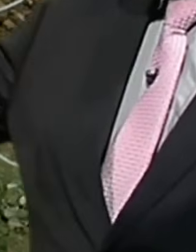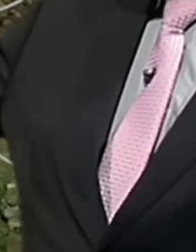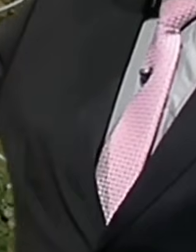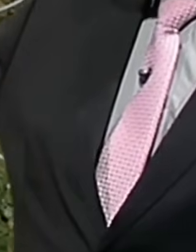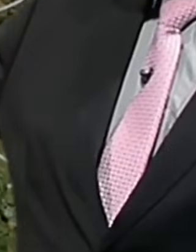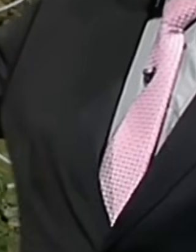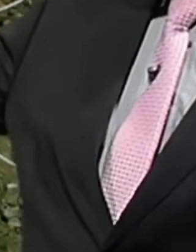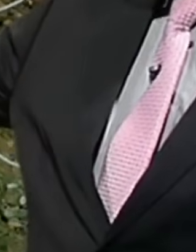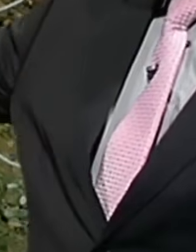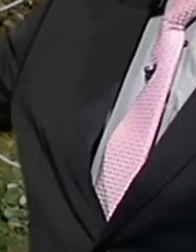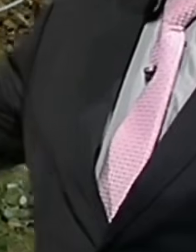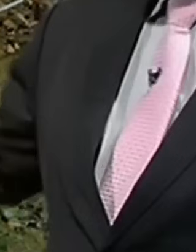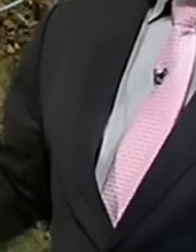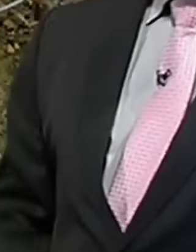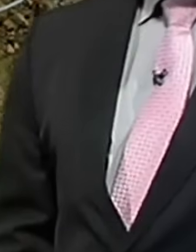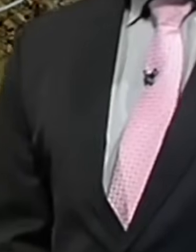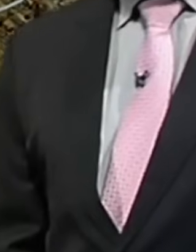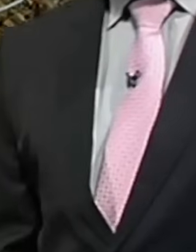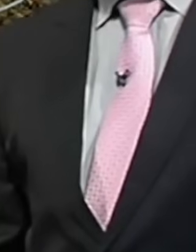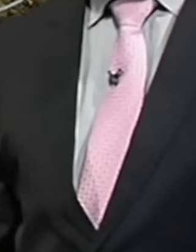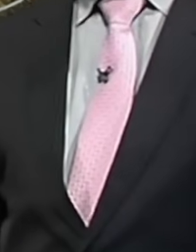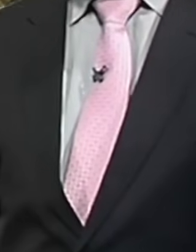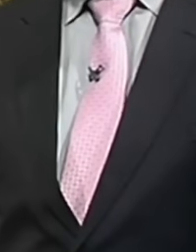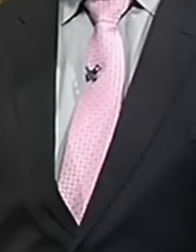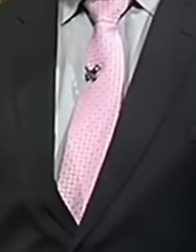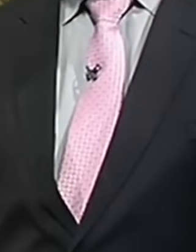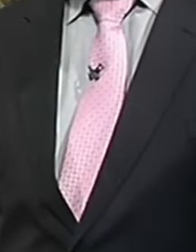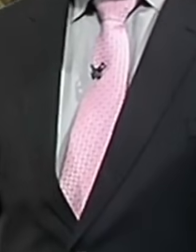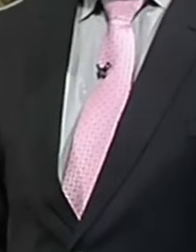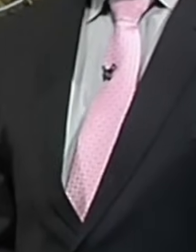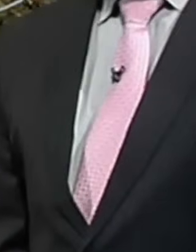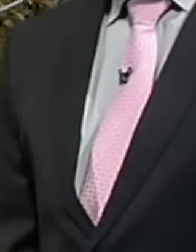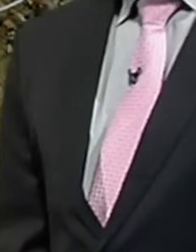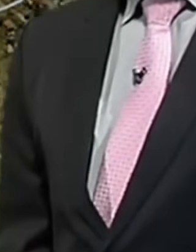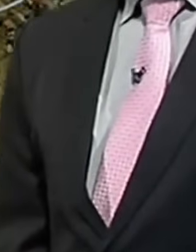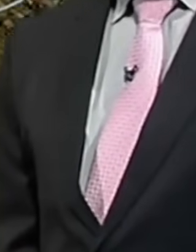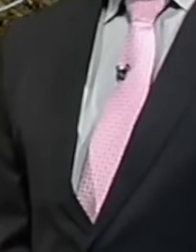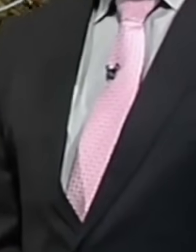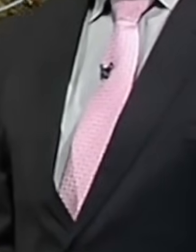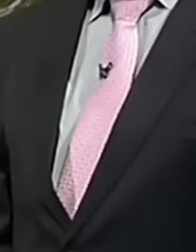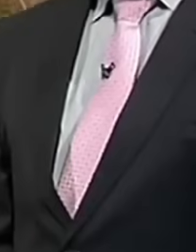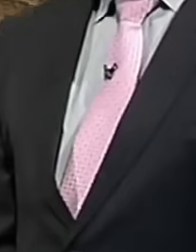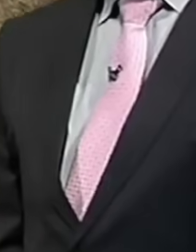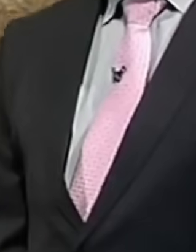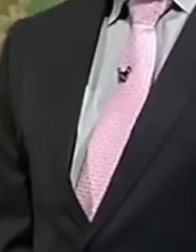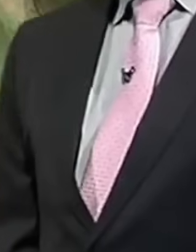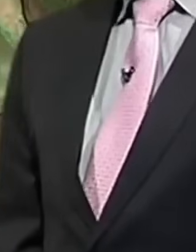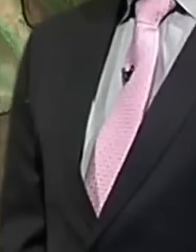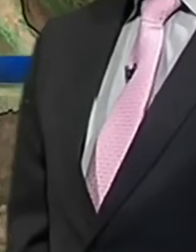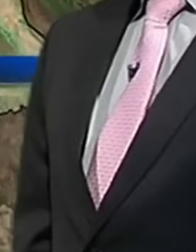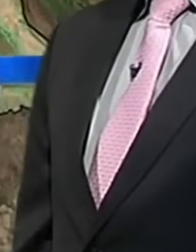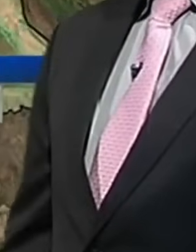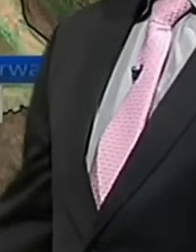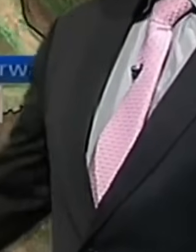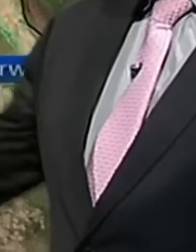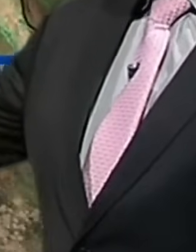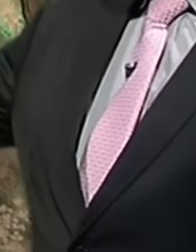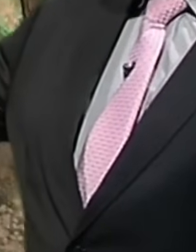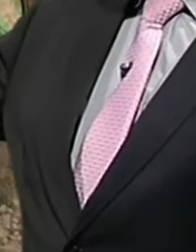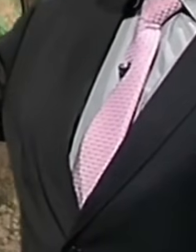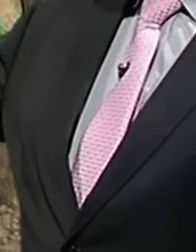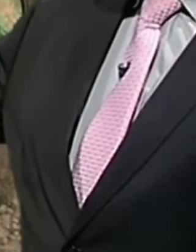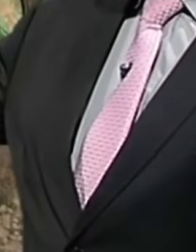tsa mashwa bile mtmhlano Johannesburg mashwa bile mtseletseng ka mane ka Pretoria o feta mono ha re shebile ka haro province ya Limpopo ka lebella hore